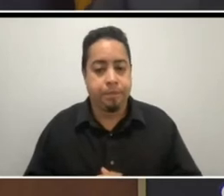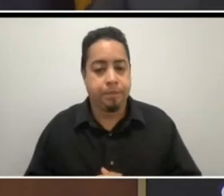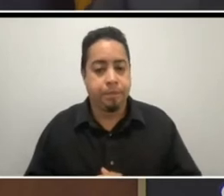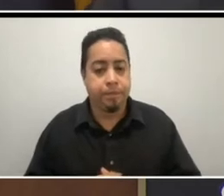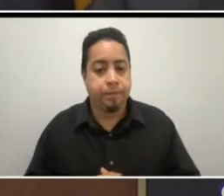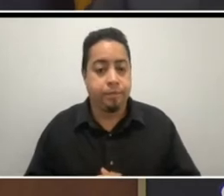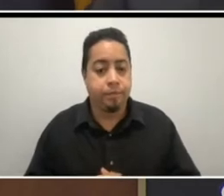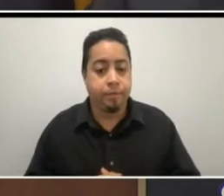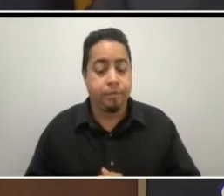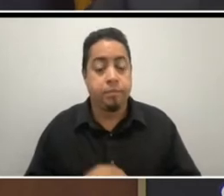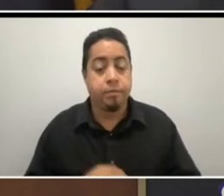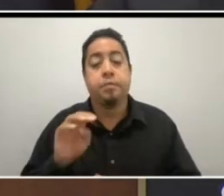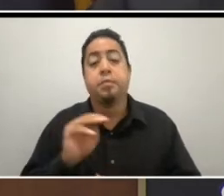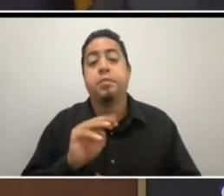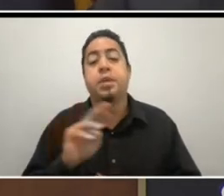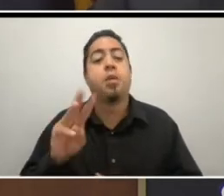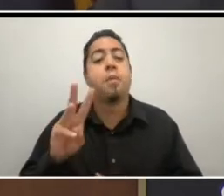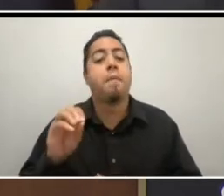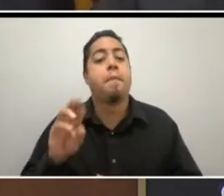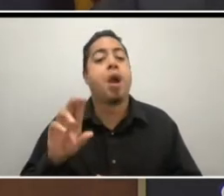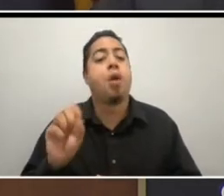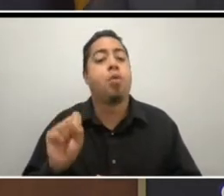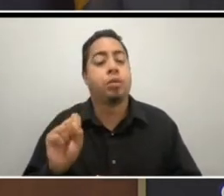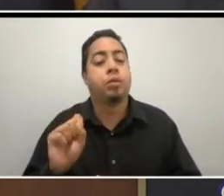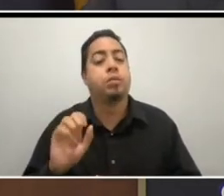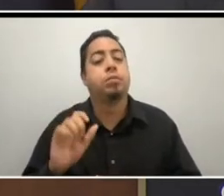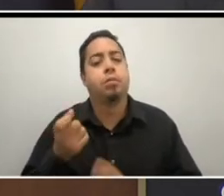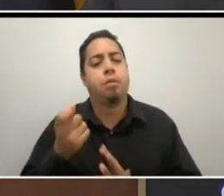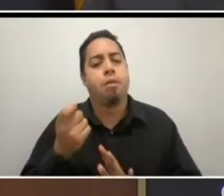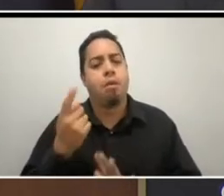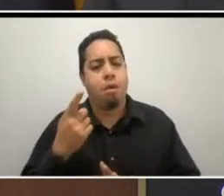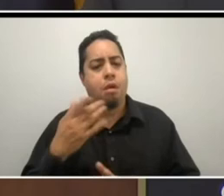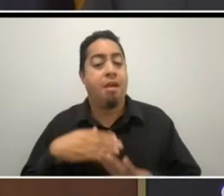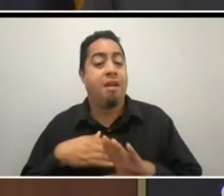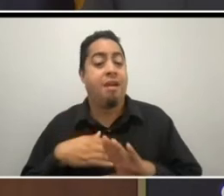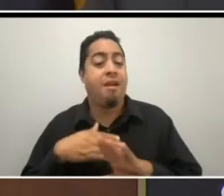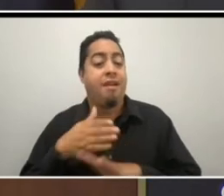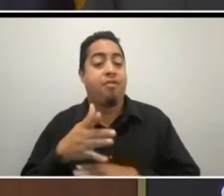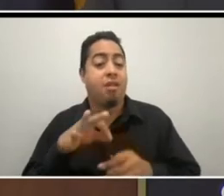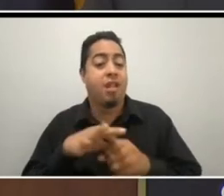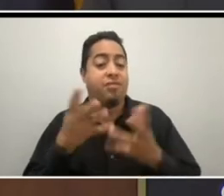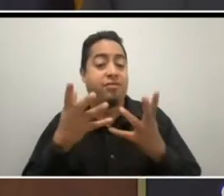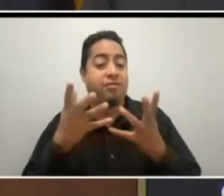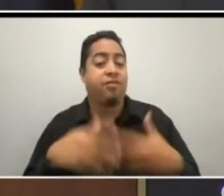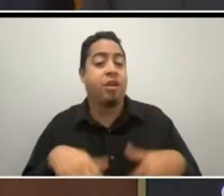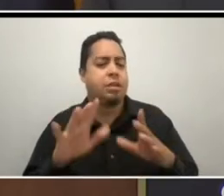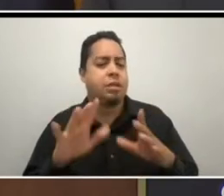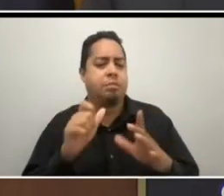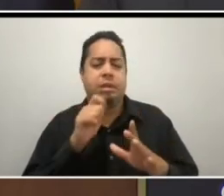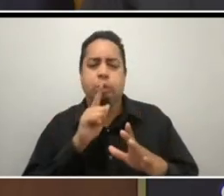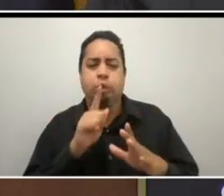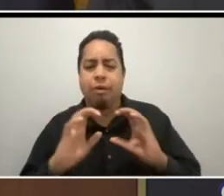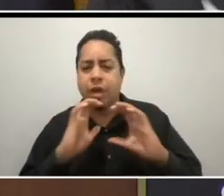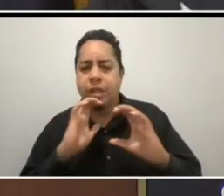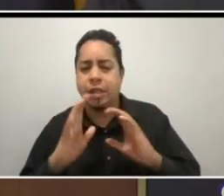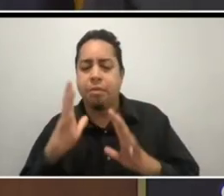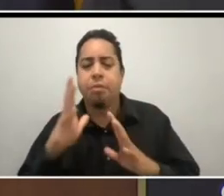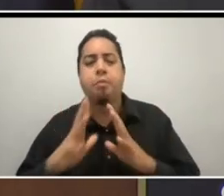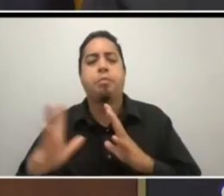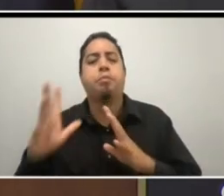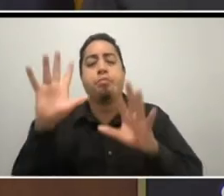Mr. Bowers, I understand that after the election, and I don't know whether this is the conversation the former president is referring